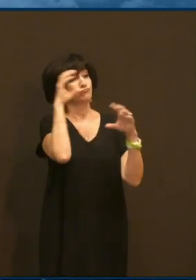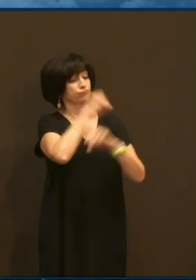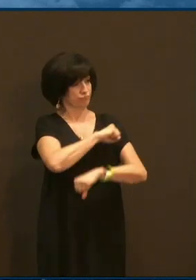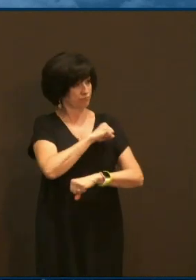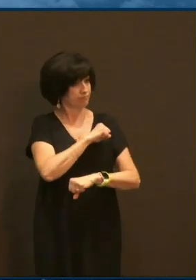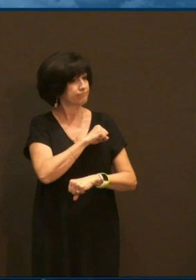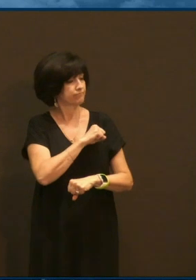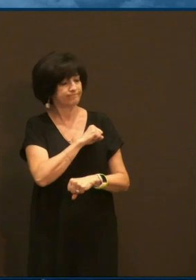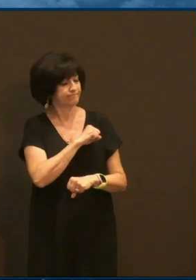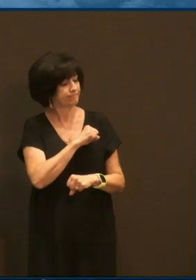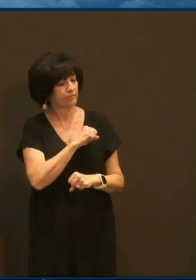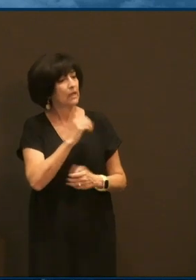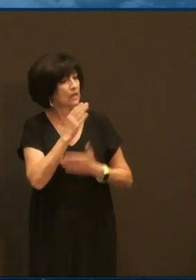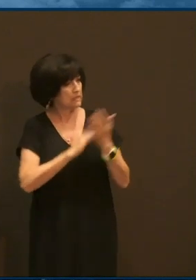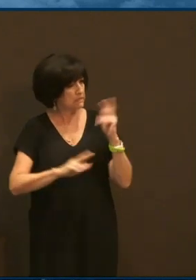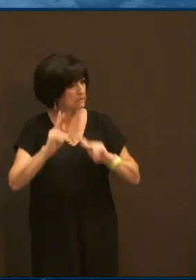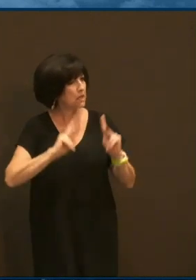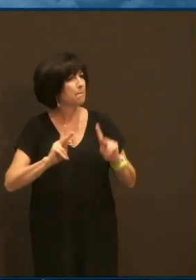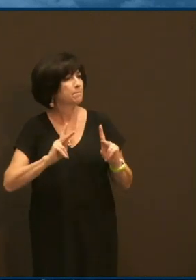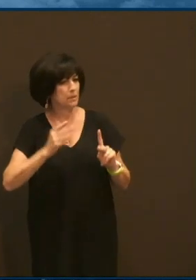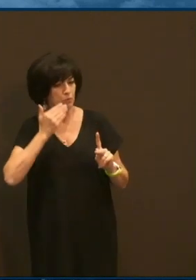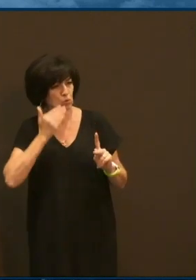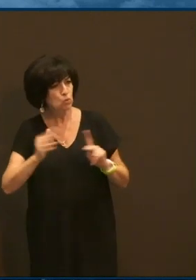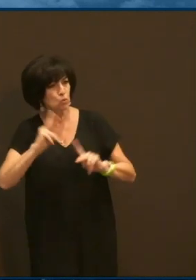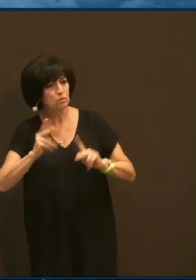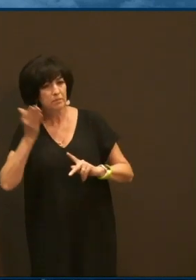that divide, such as it is,